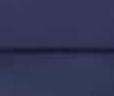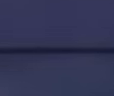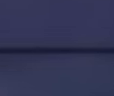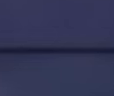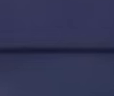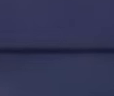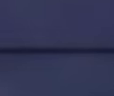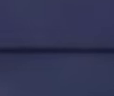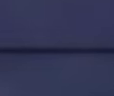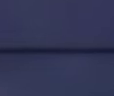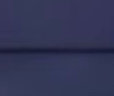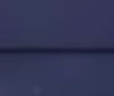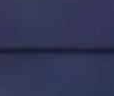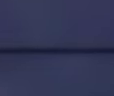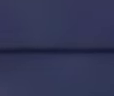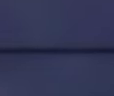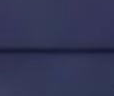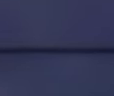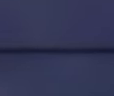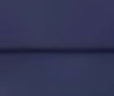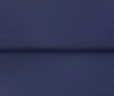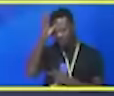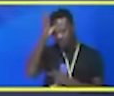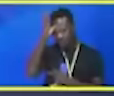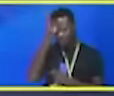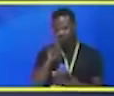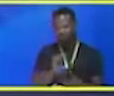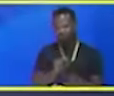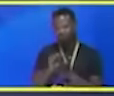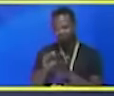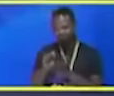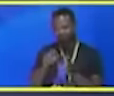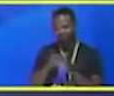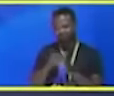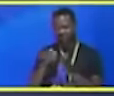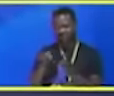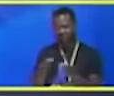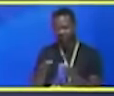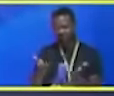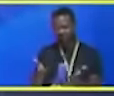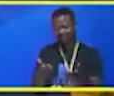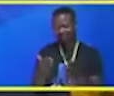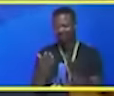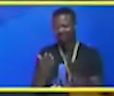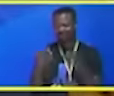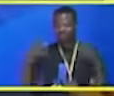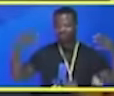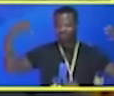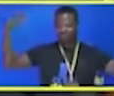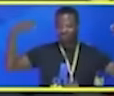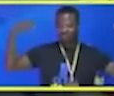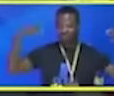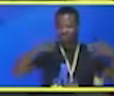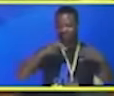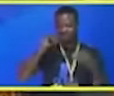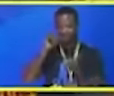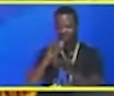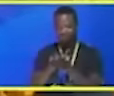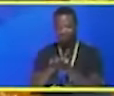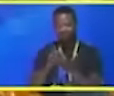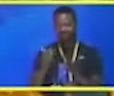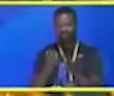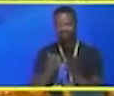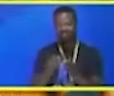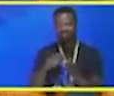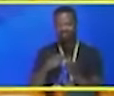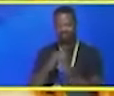this great man, father truly in the land, His Eminence and the First Lady. Let's honor the Archbishop. We honor